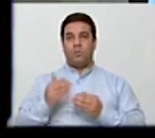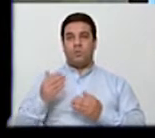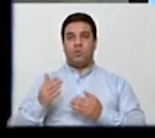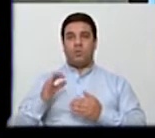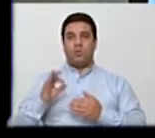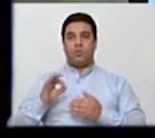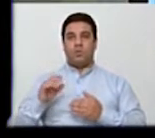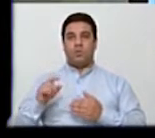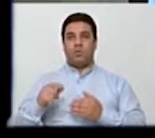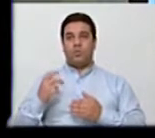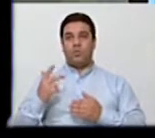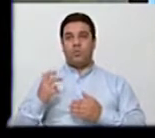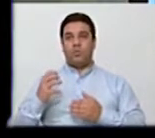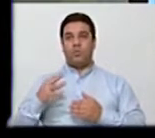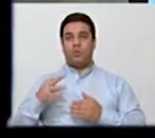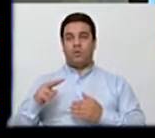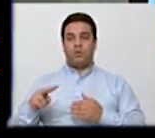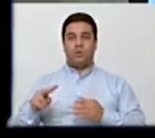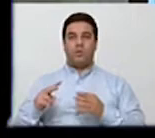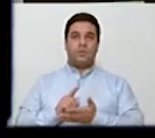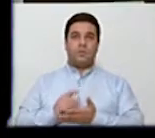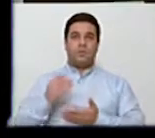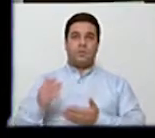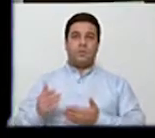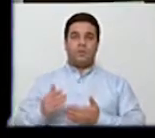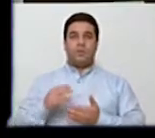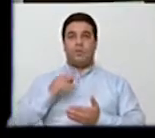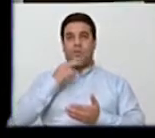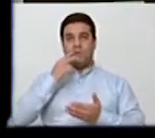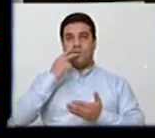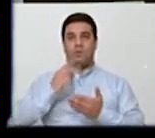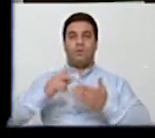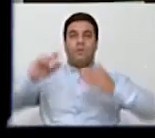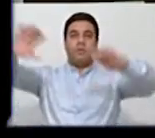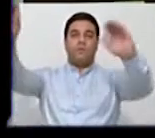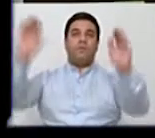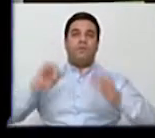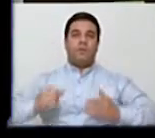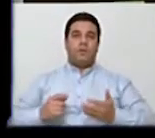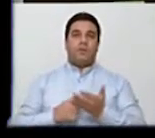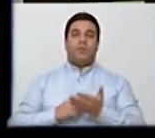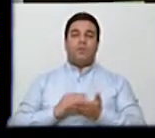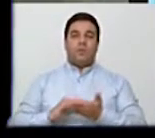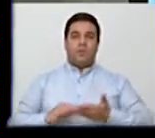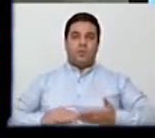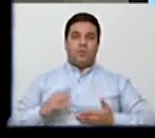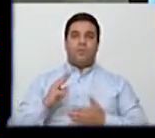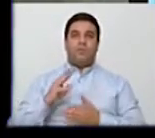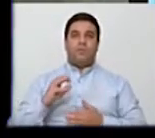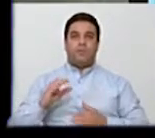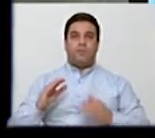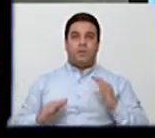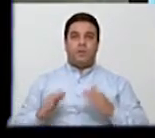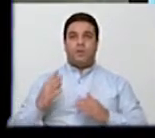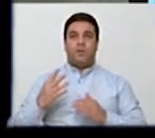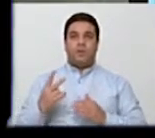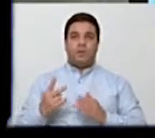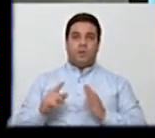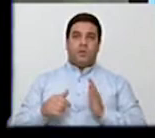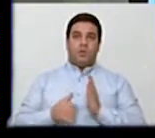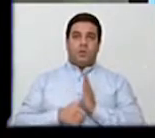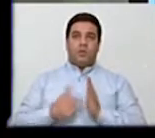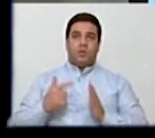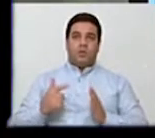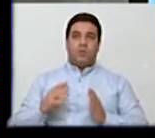eritmasidan 300 ml hajmda sarflanadi. Diqqat qiling va daftaringizga yozib boring. Massasi 42,16 gram